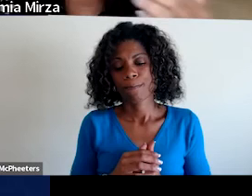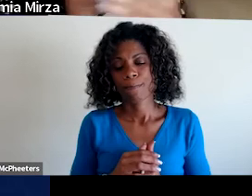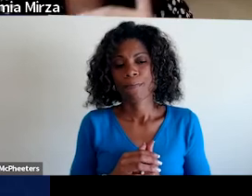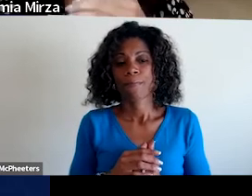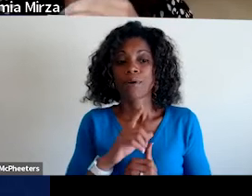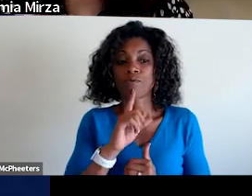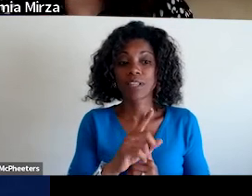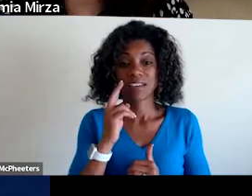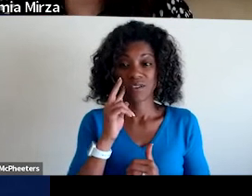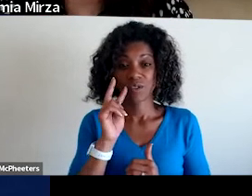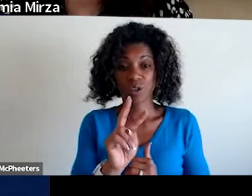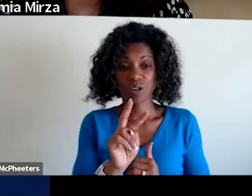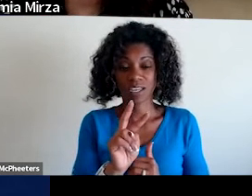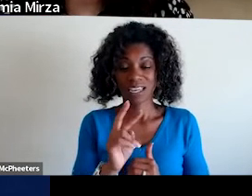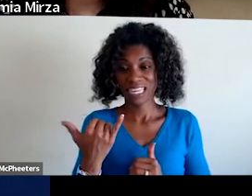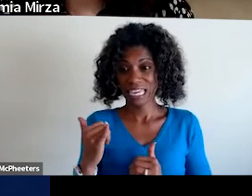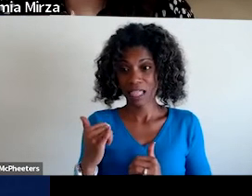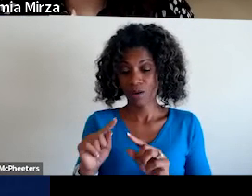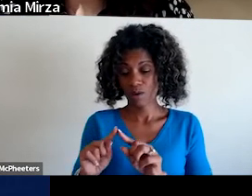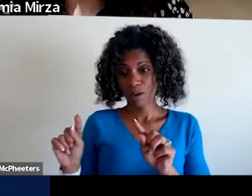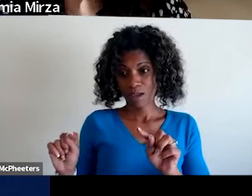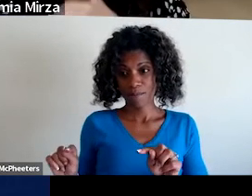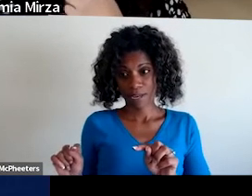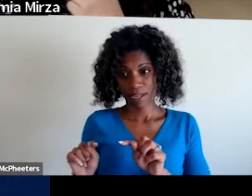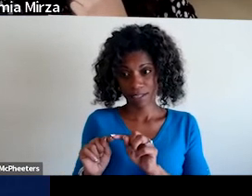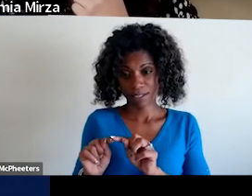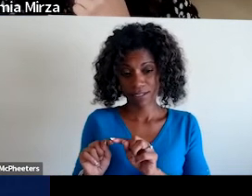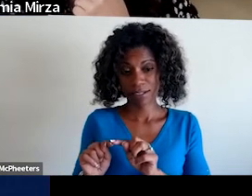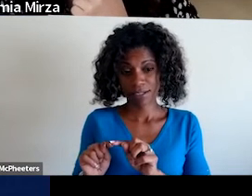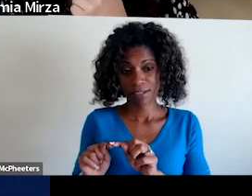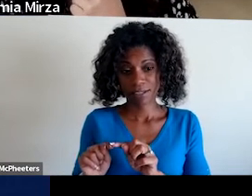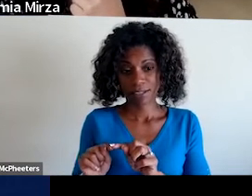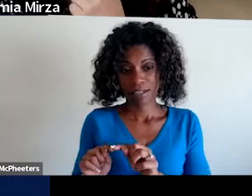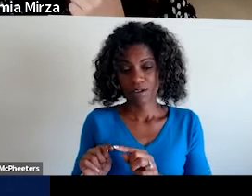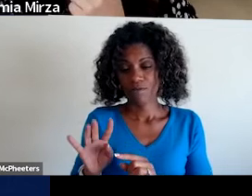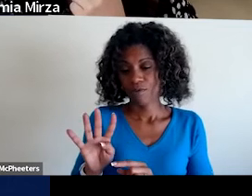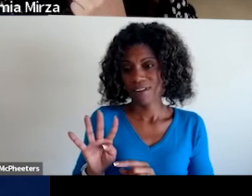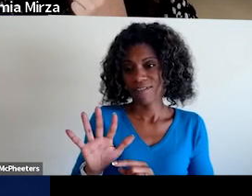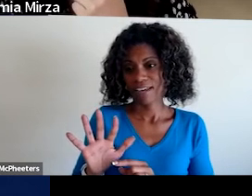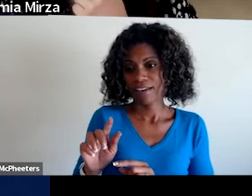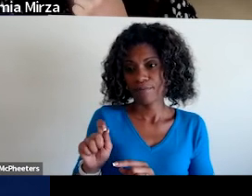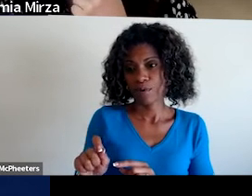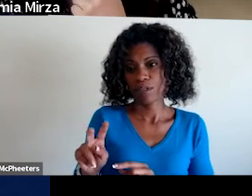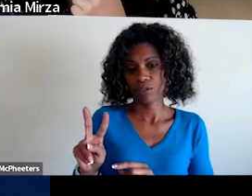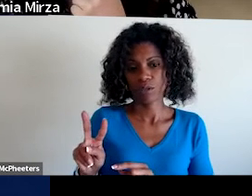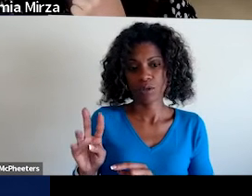here is if we look at this yellow section, this yellow section is $45.2